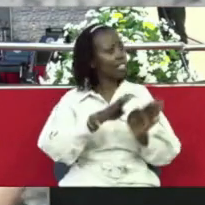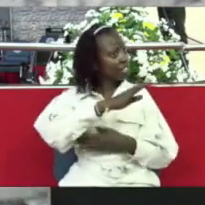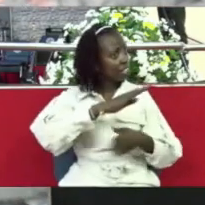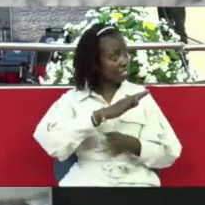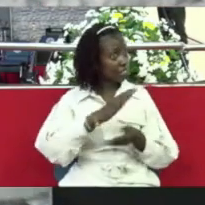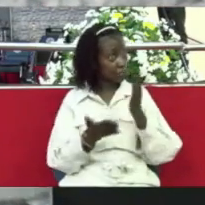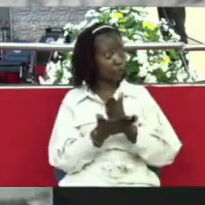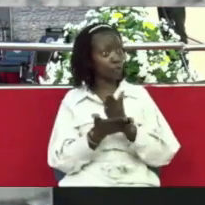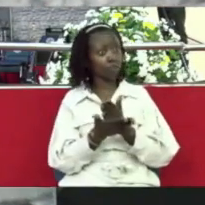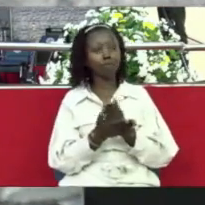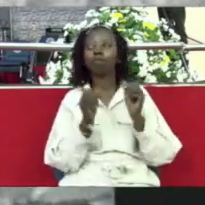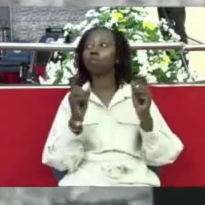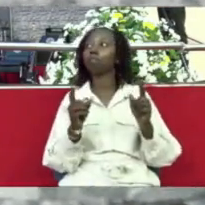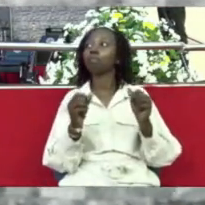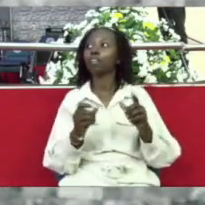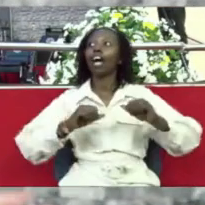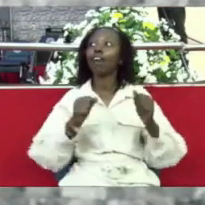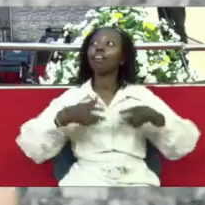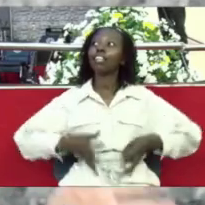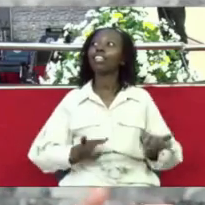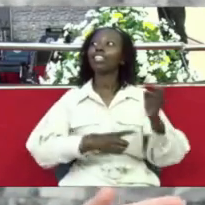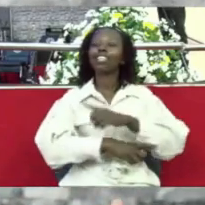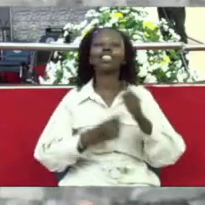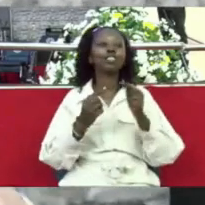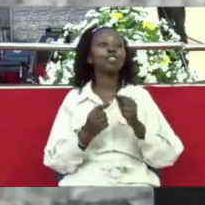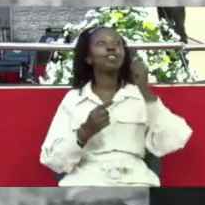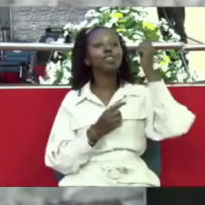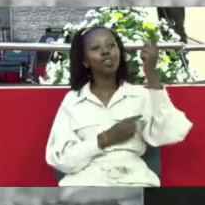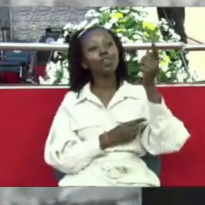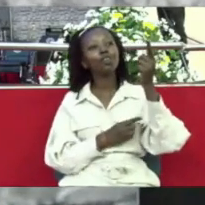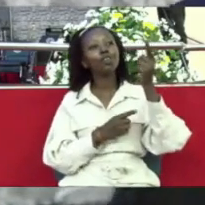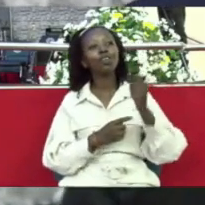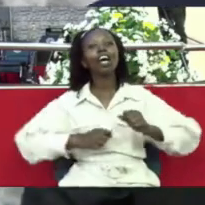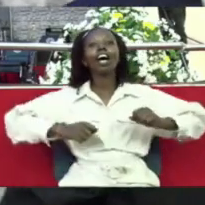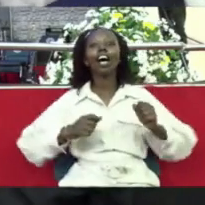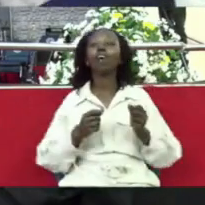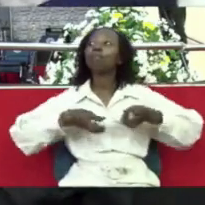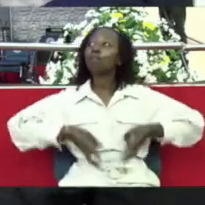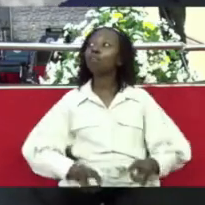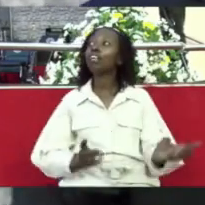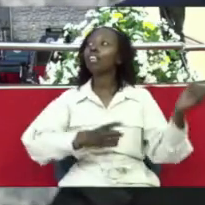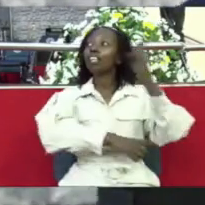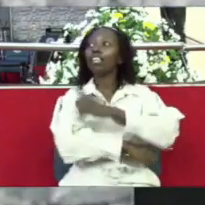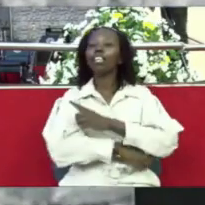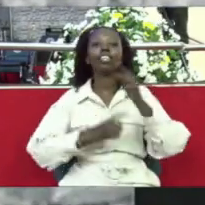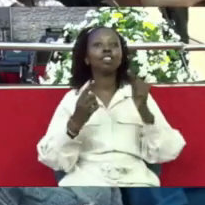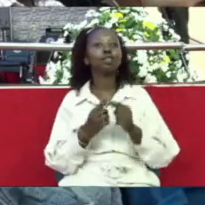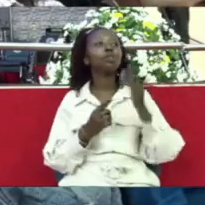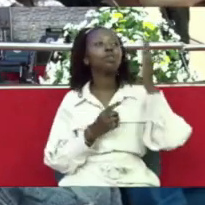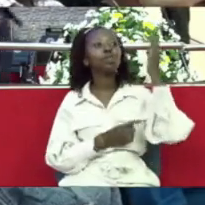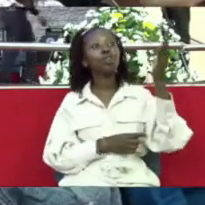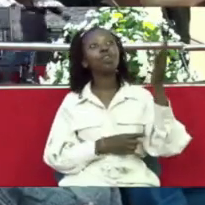wimbo happy birthday. Okay. Happy birthday to you, happy birthday